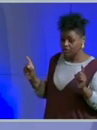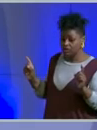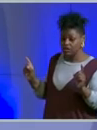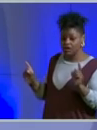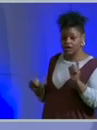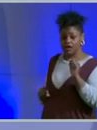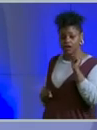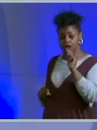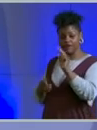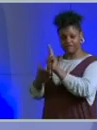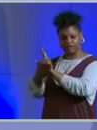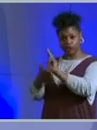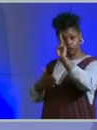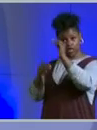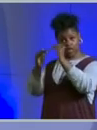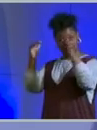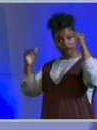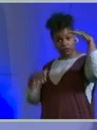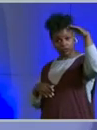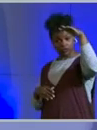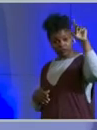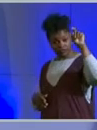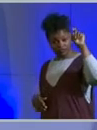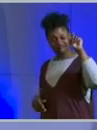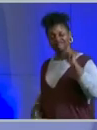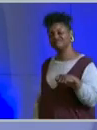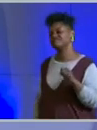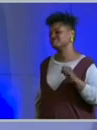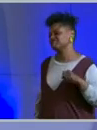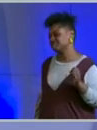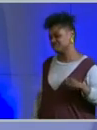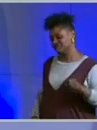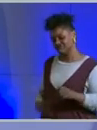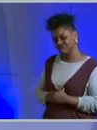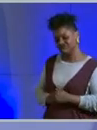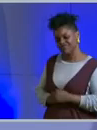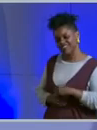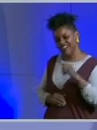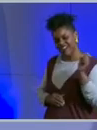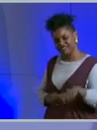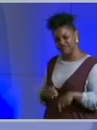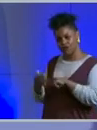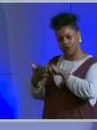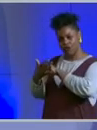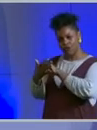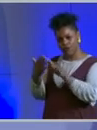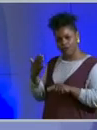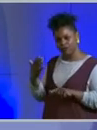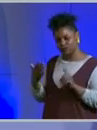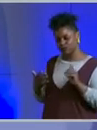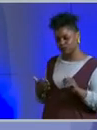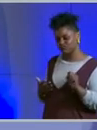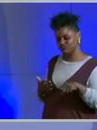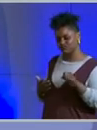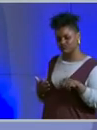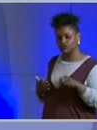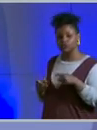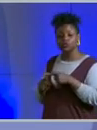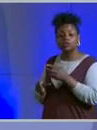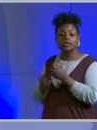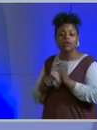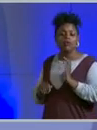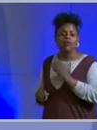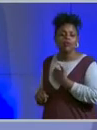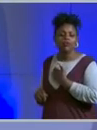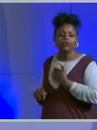university level? Yes. So we have to do all of those things to get our